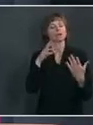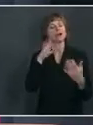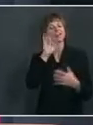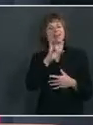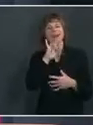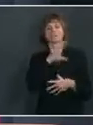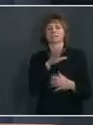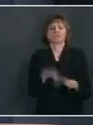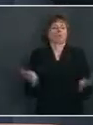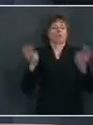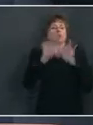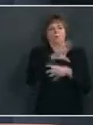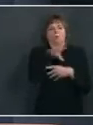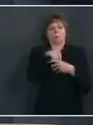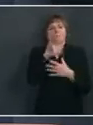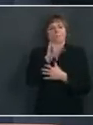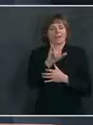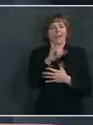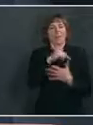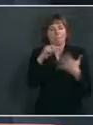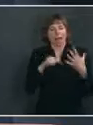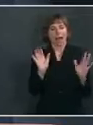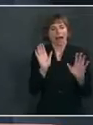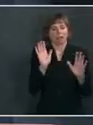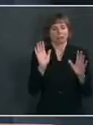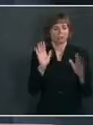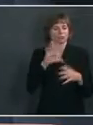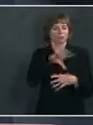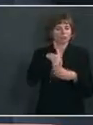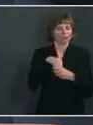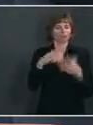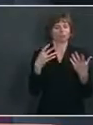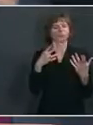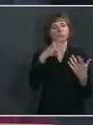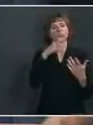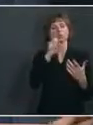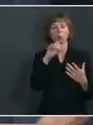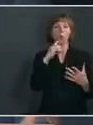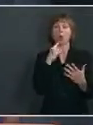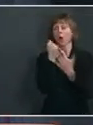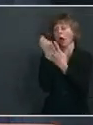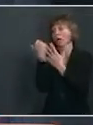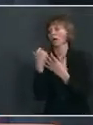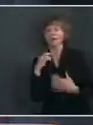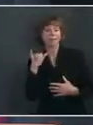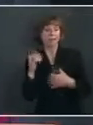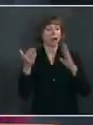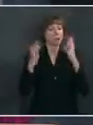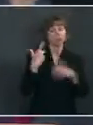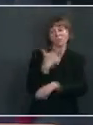of the package. And that's one of the reasons we're not going to negotiate out that versus vaccine funding